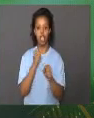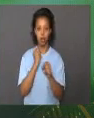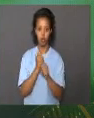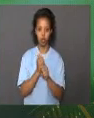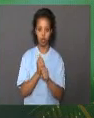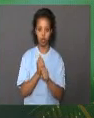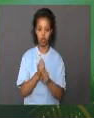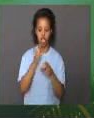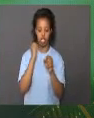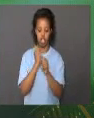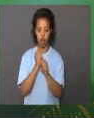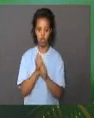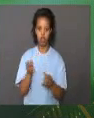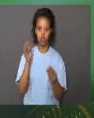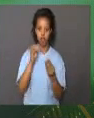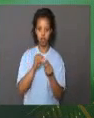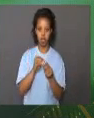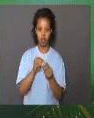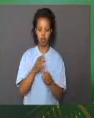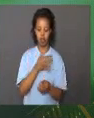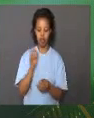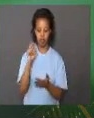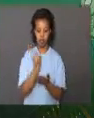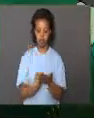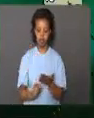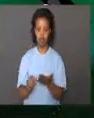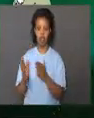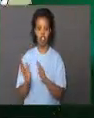what tools they would need for each job.